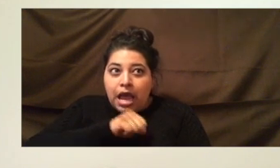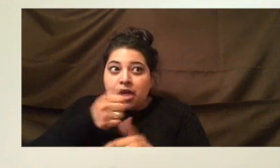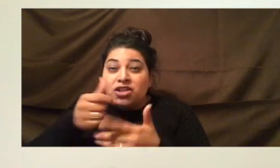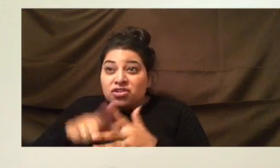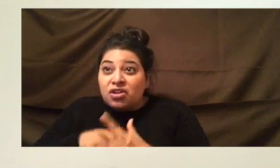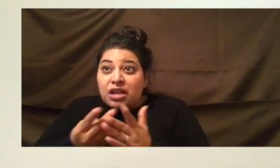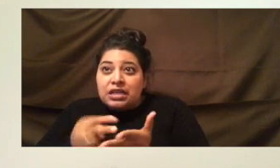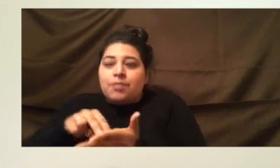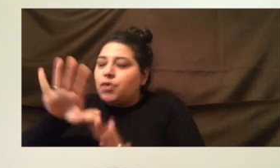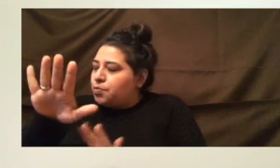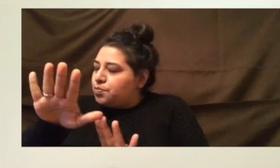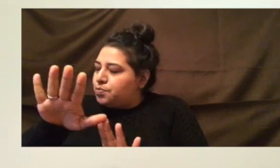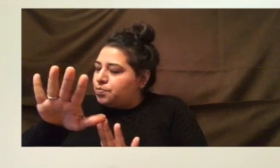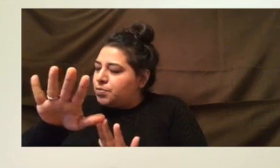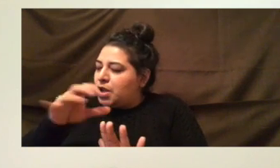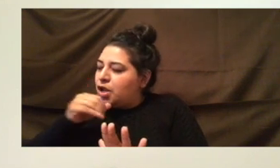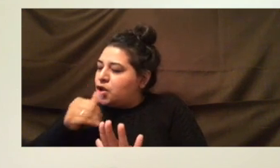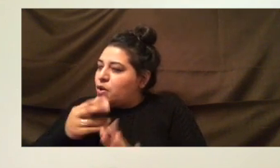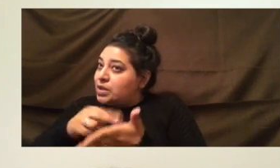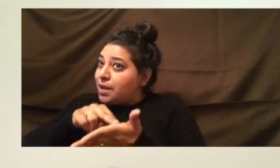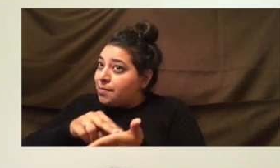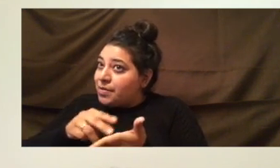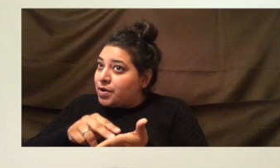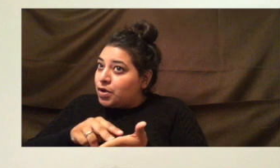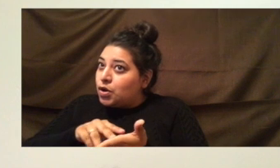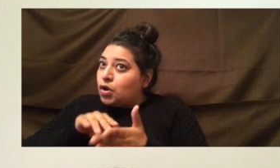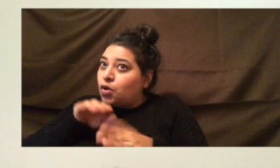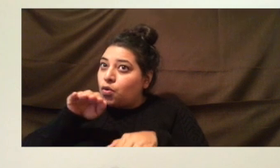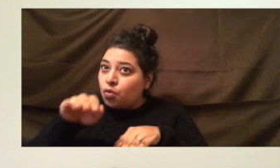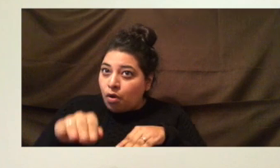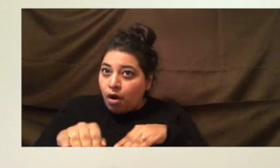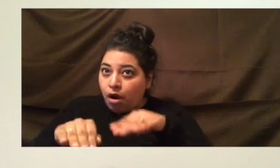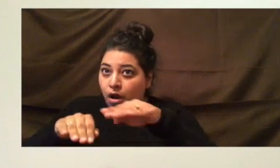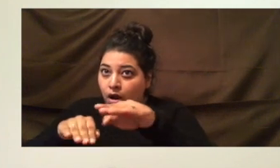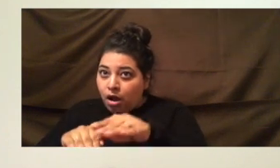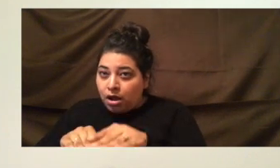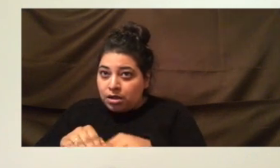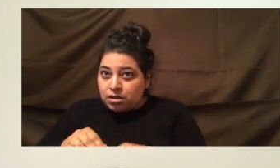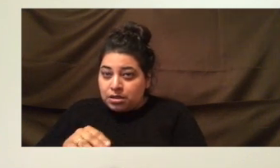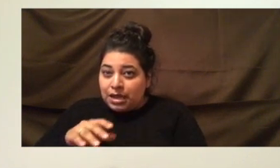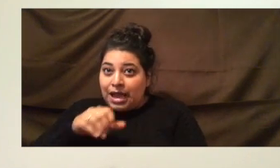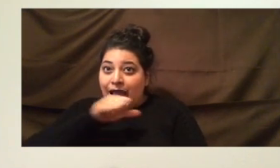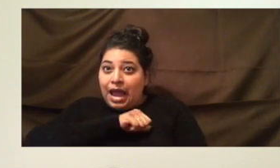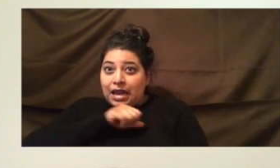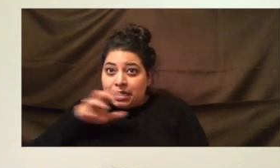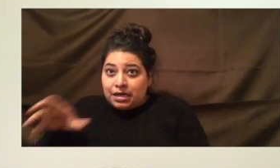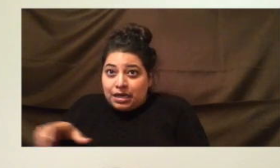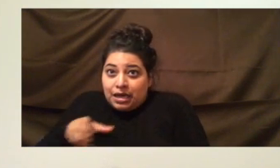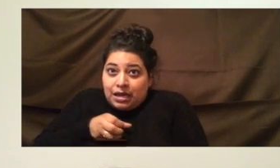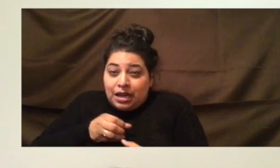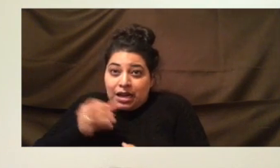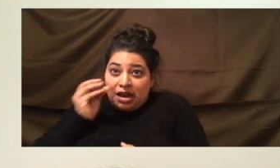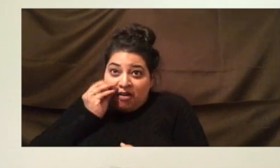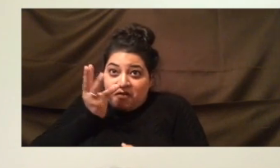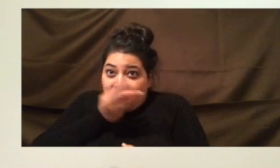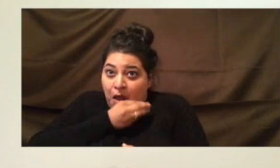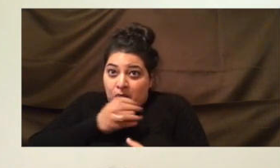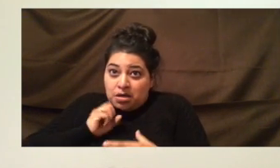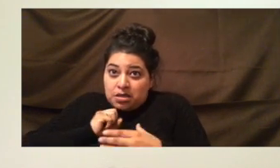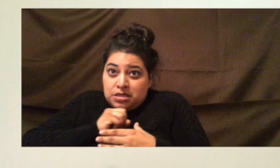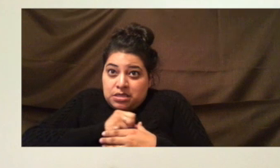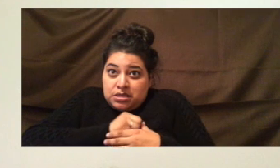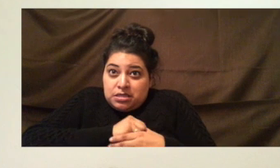Annie started to stand up. Don't stand! Crawl, said Jack. Clutching her flower, Annie crawled toward Jack.